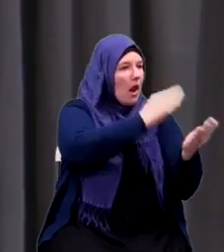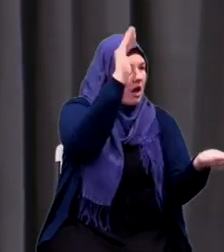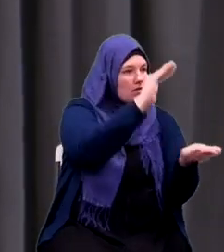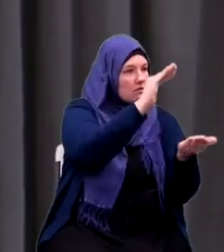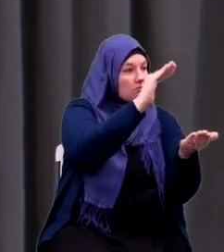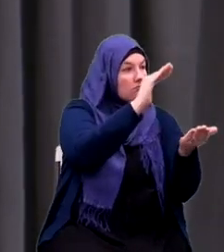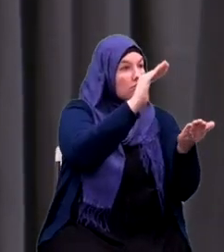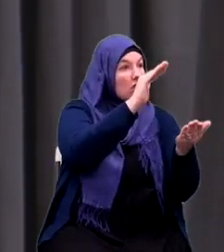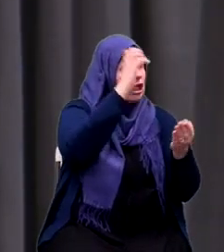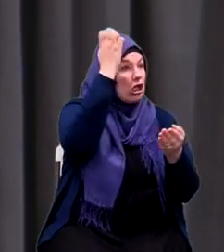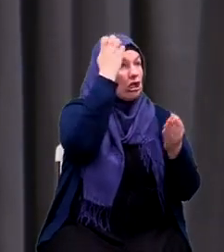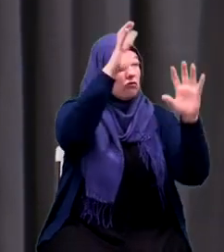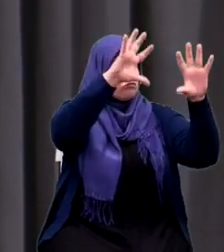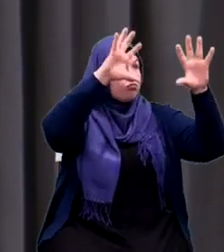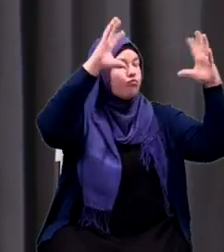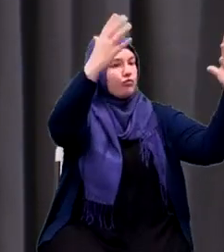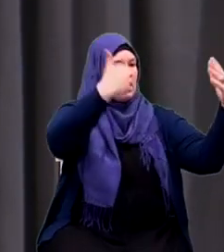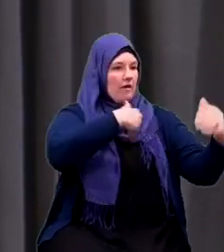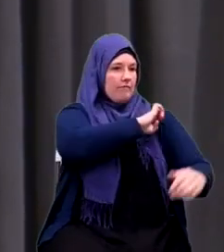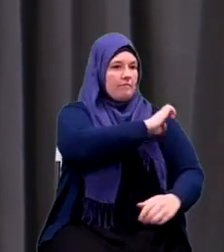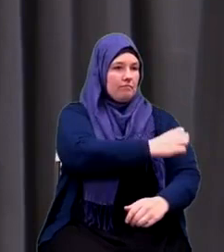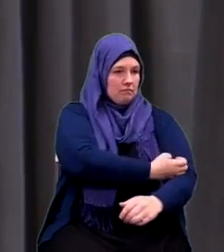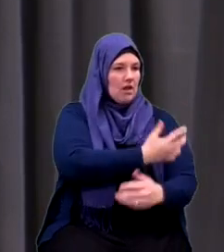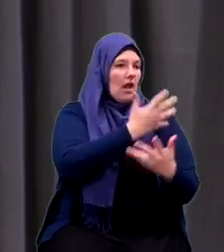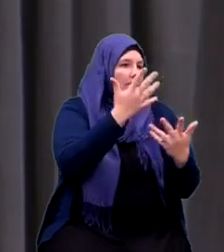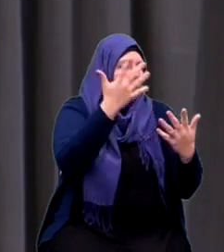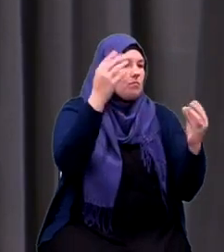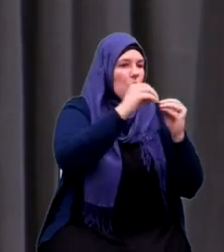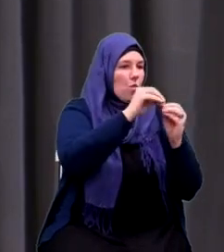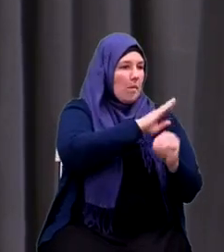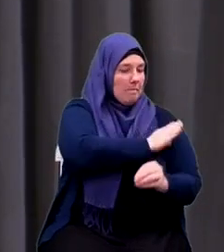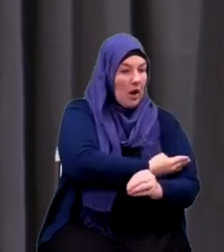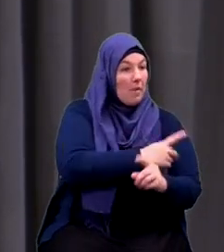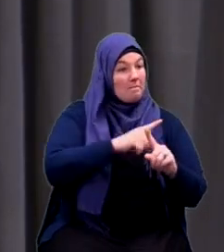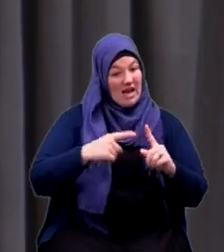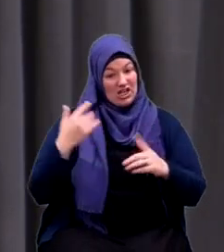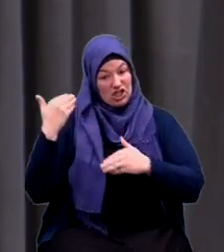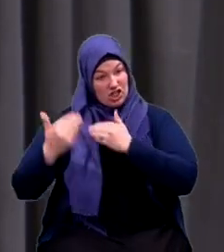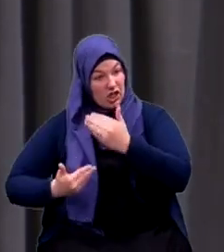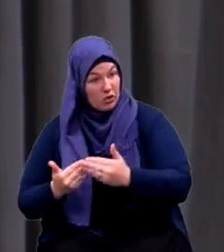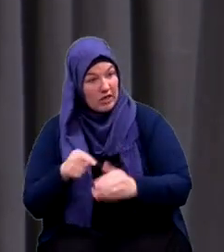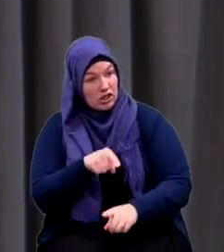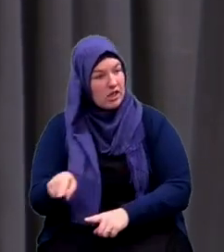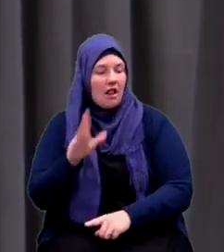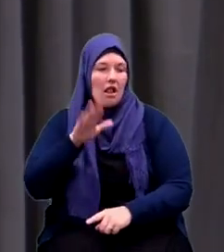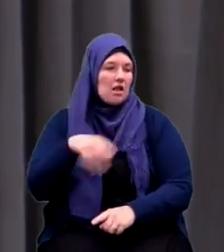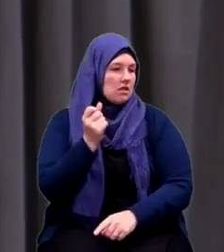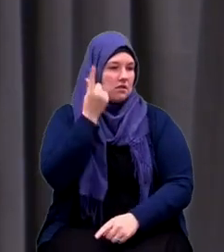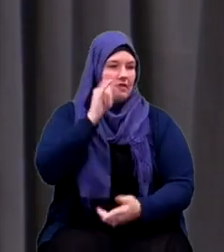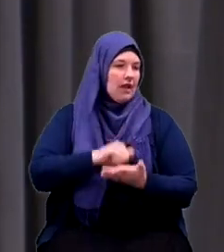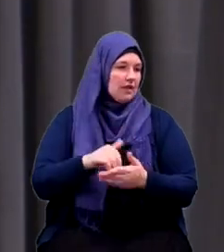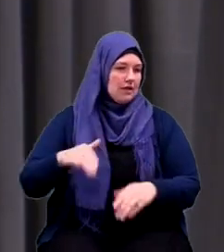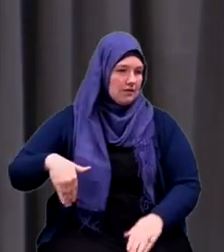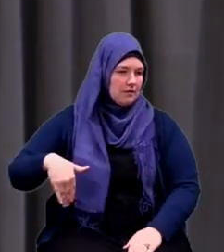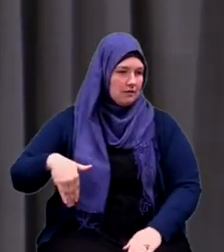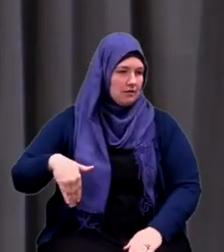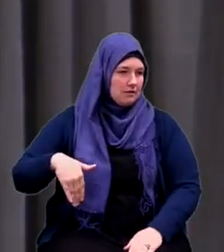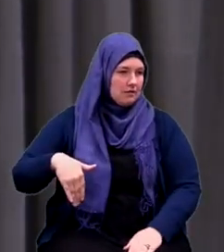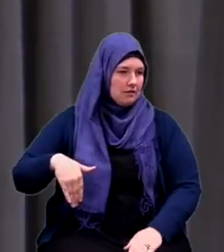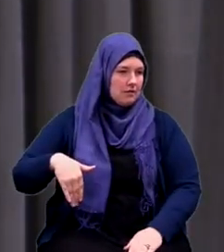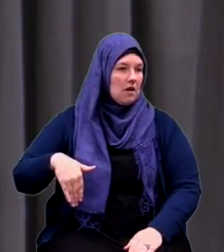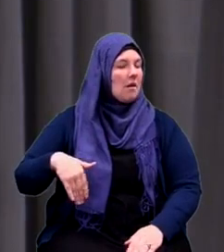Our generation, the older generation, unfortunately, has not seen the light of this yet. We grew